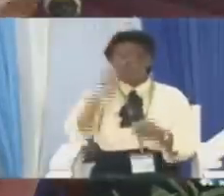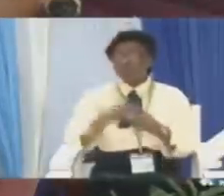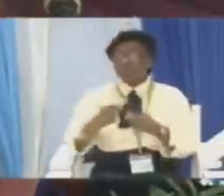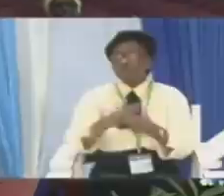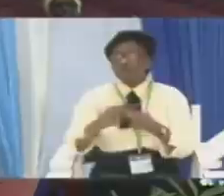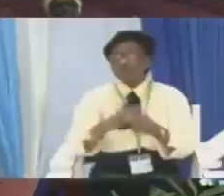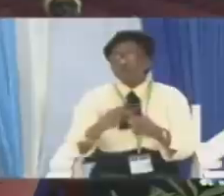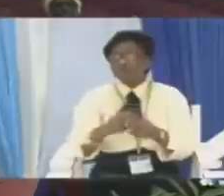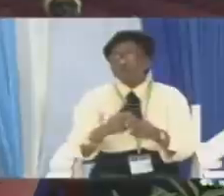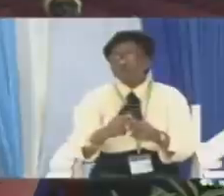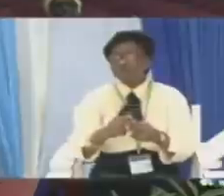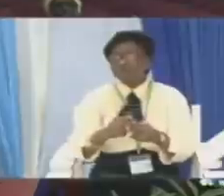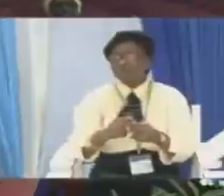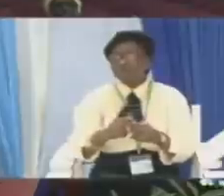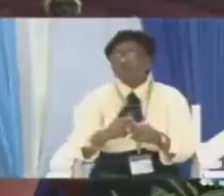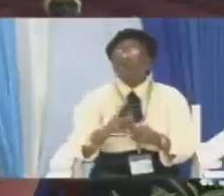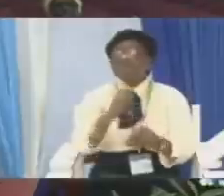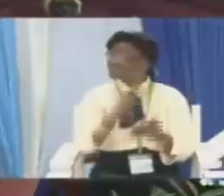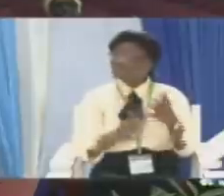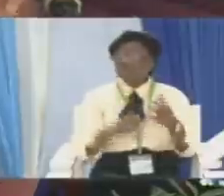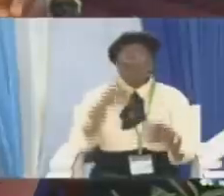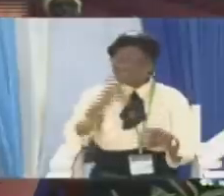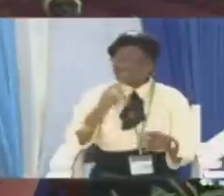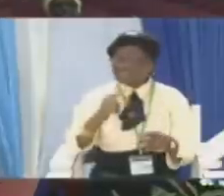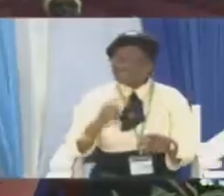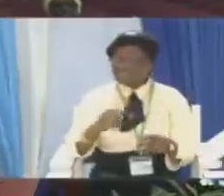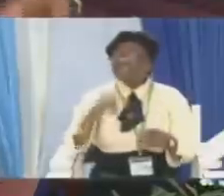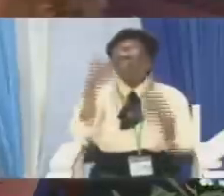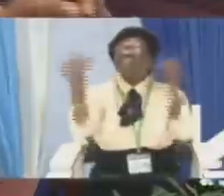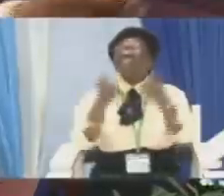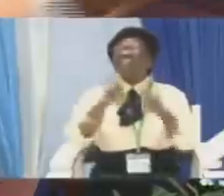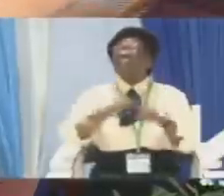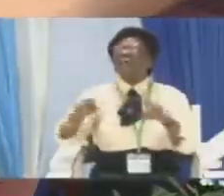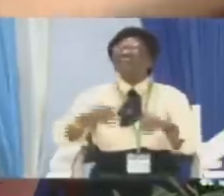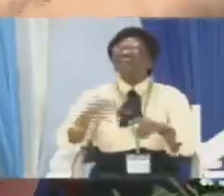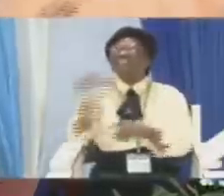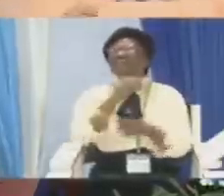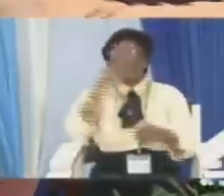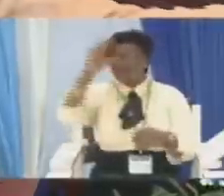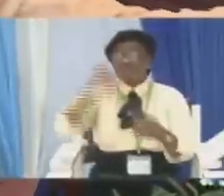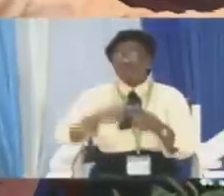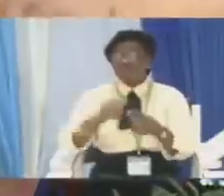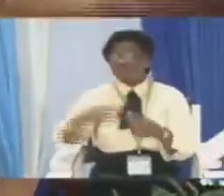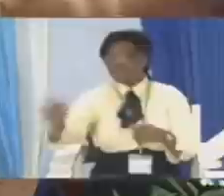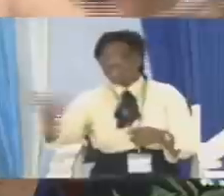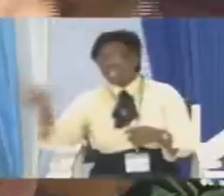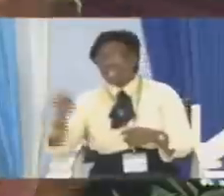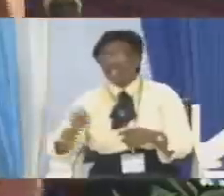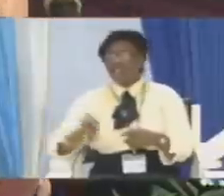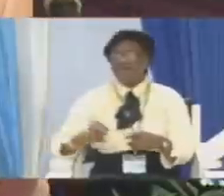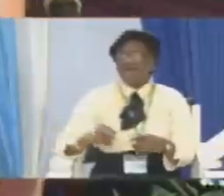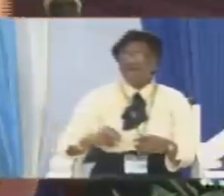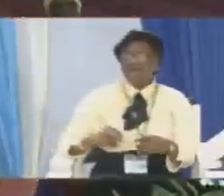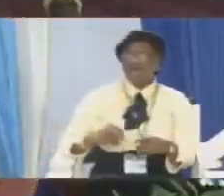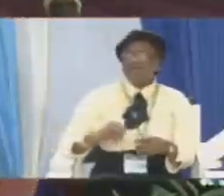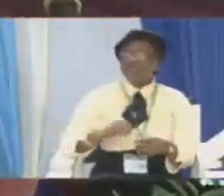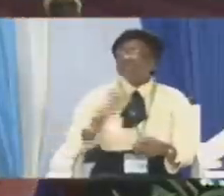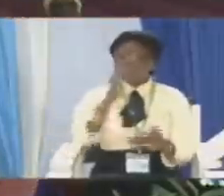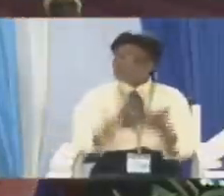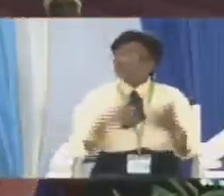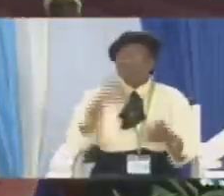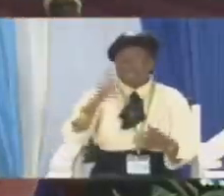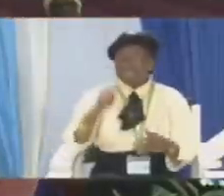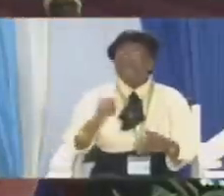sin cannot take a man to hell. There are those who said, God cannot, because of your sin, discipline you.